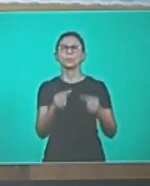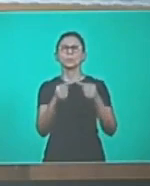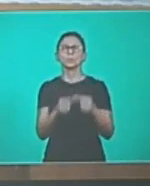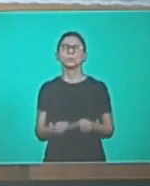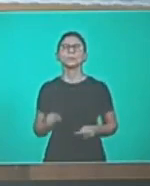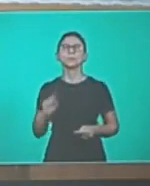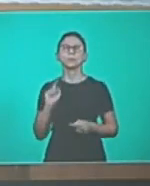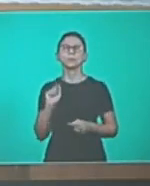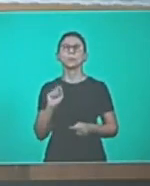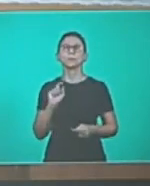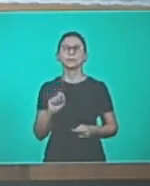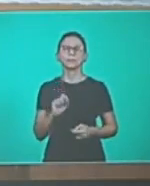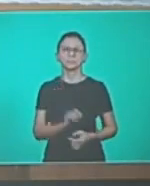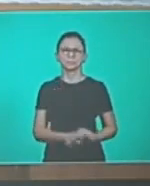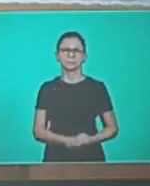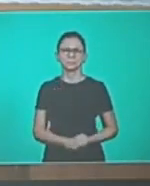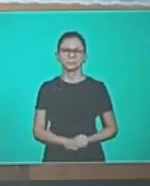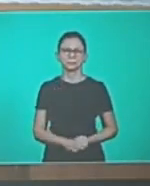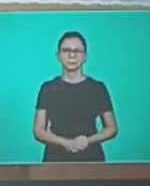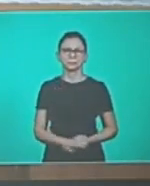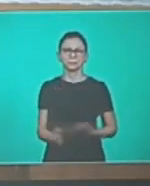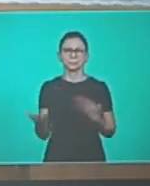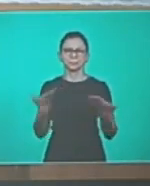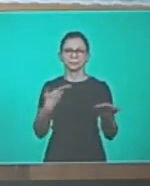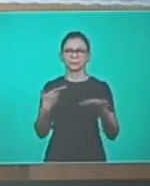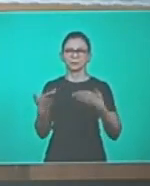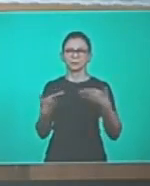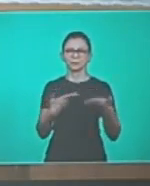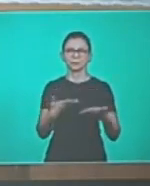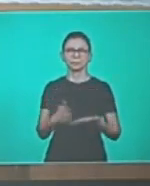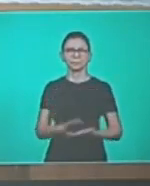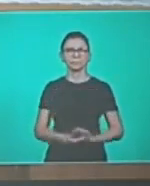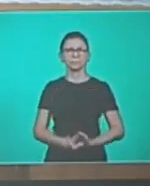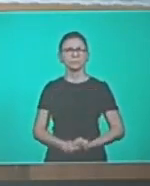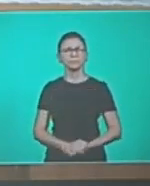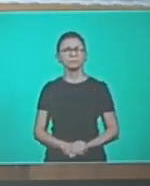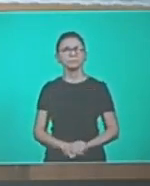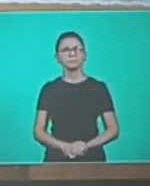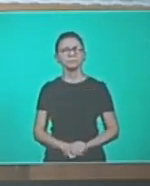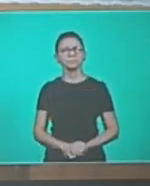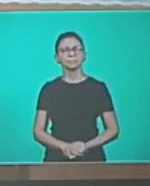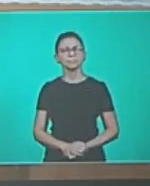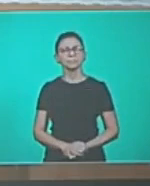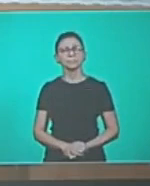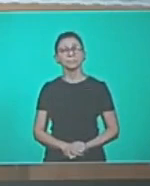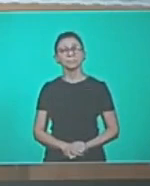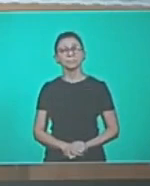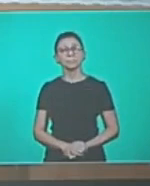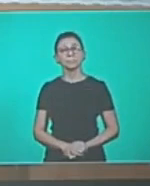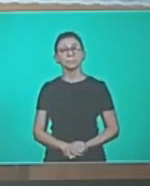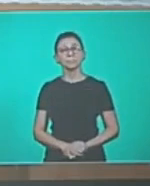Son. We're going to have a participation for this answer.